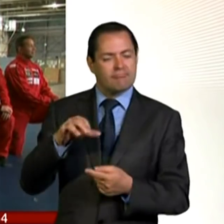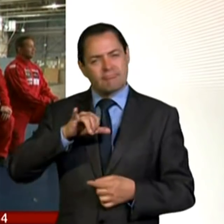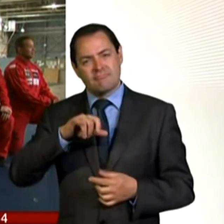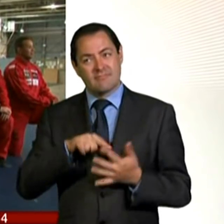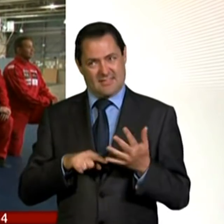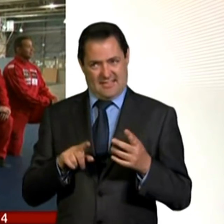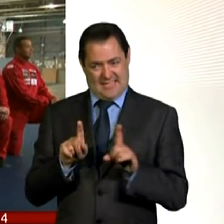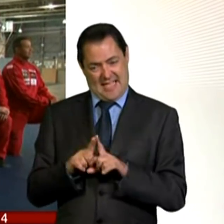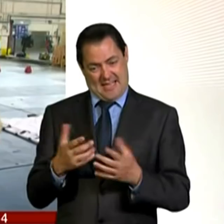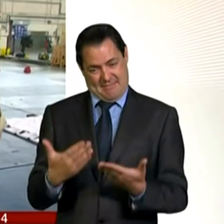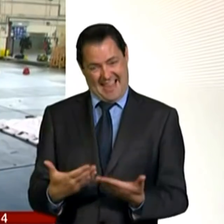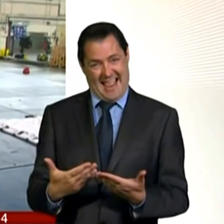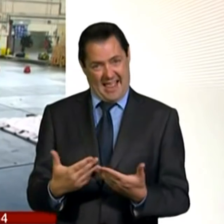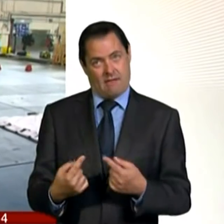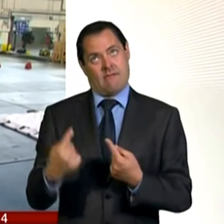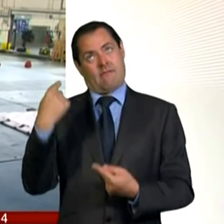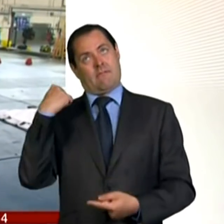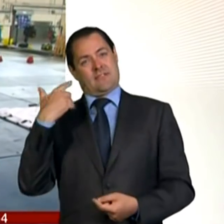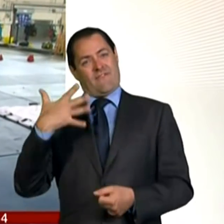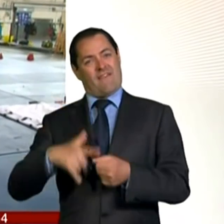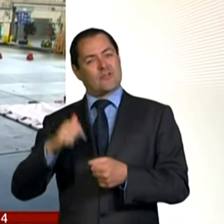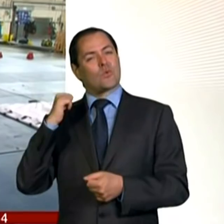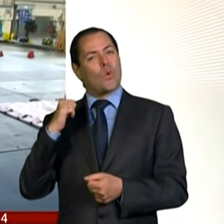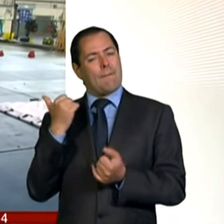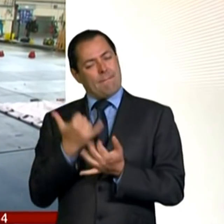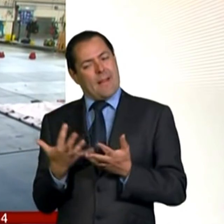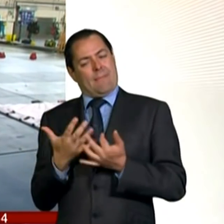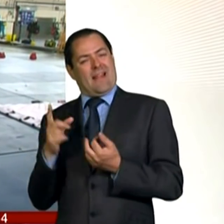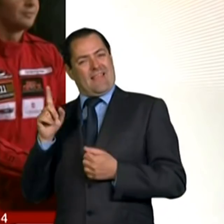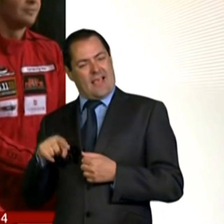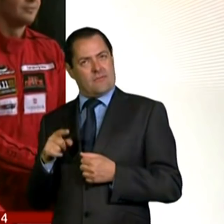as it was for the tens of thousands of young men 3/4 of a century ago.